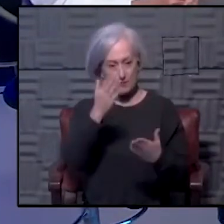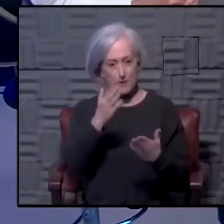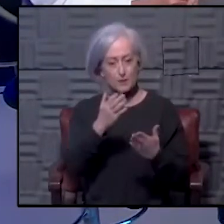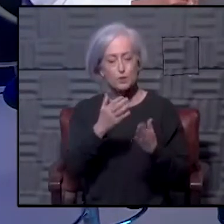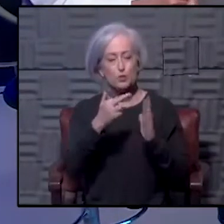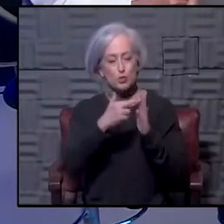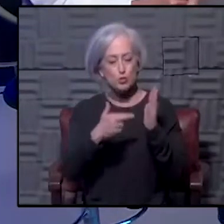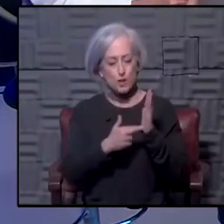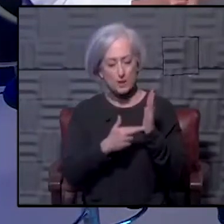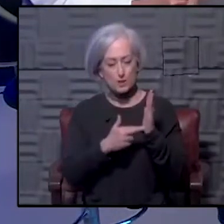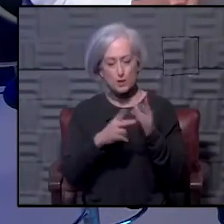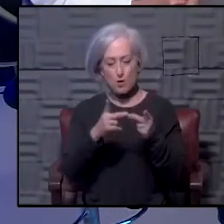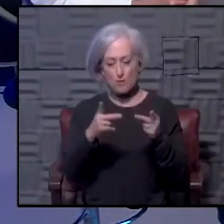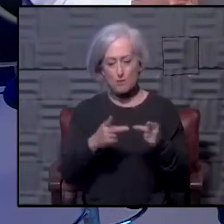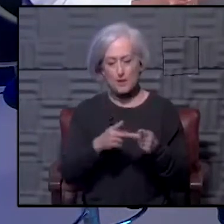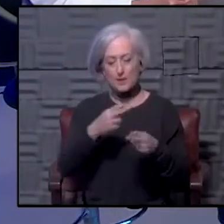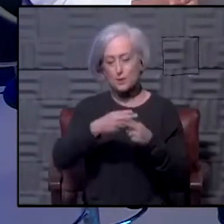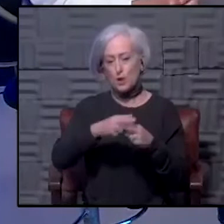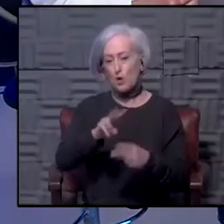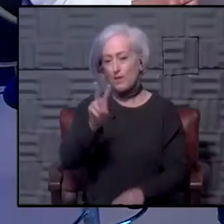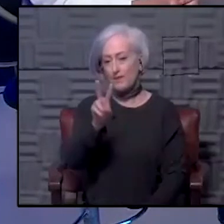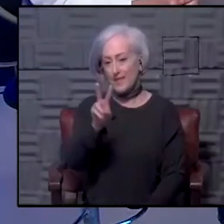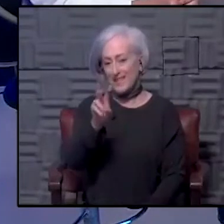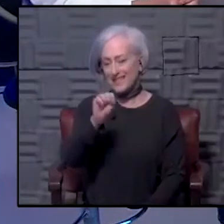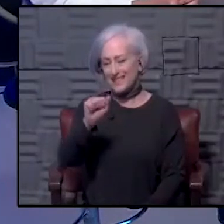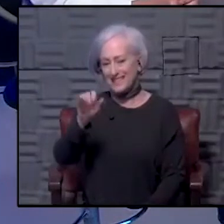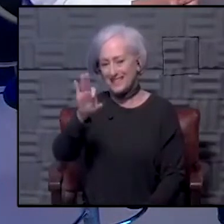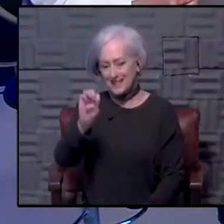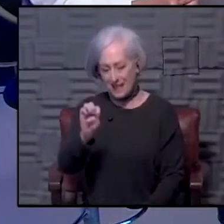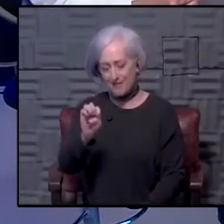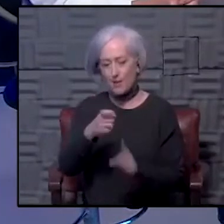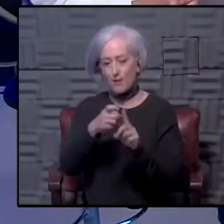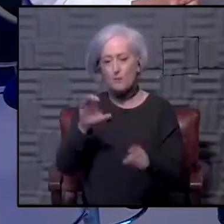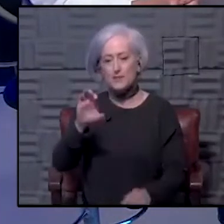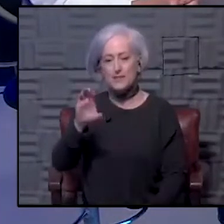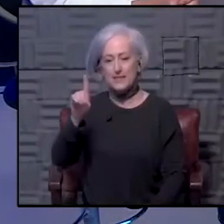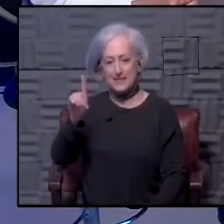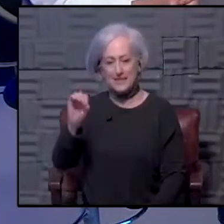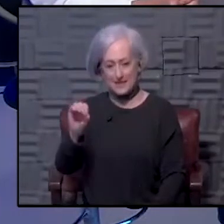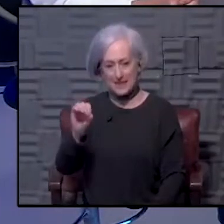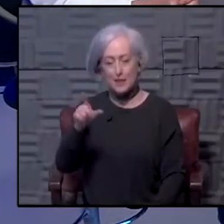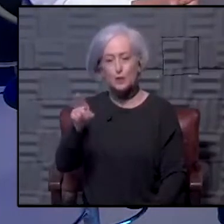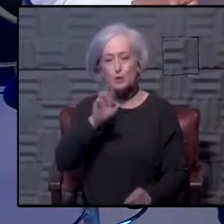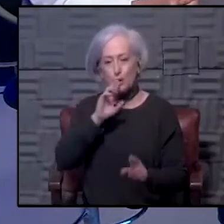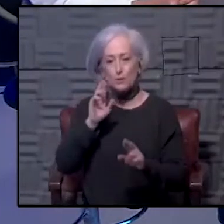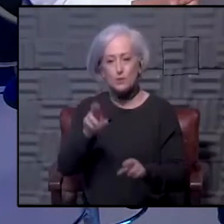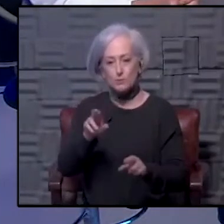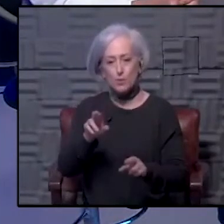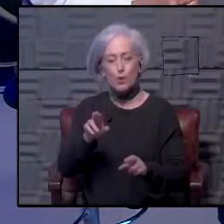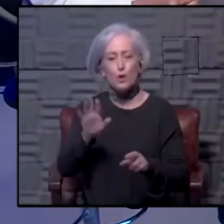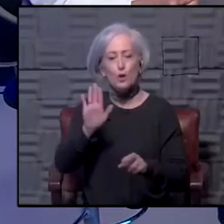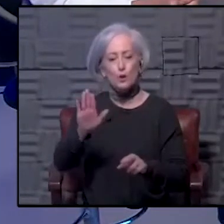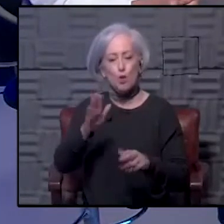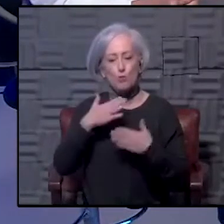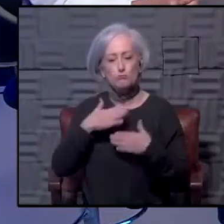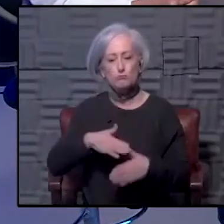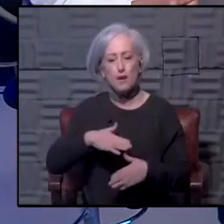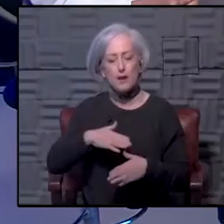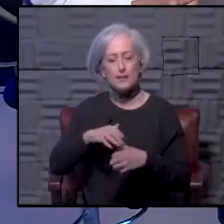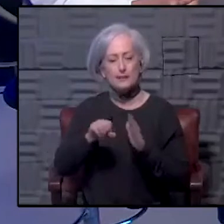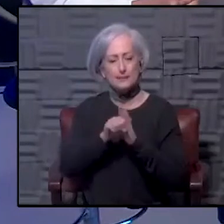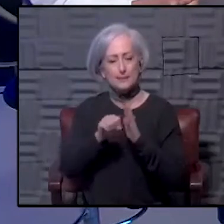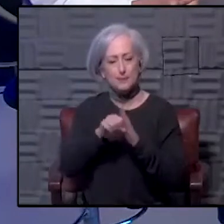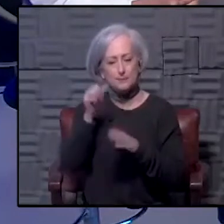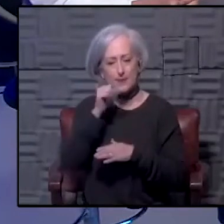a site called vSafe, run by the CDC, and you can send symptoms daily. What do you think about that? And should people